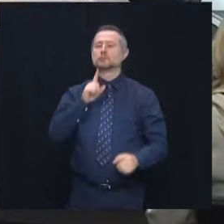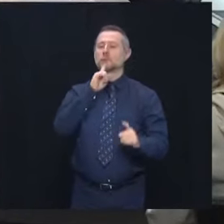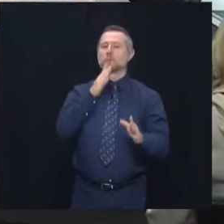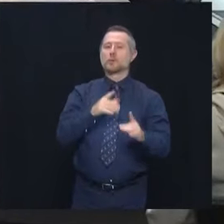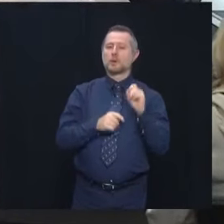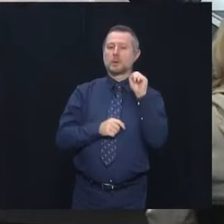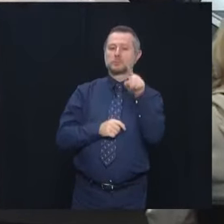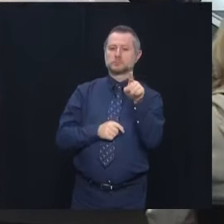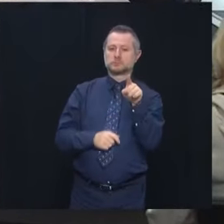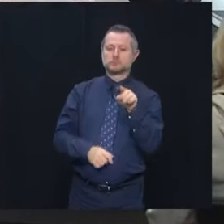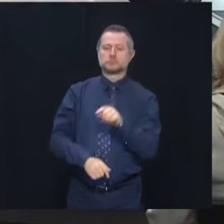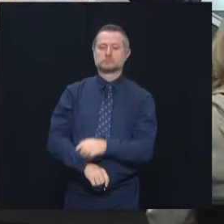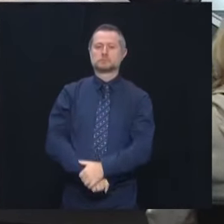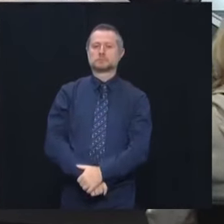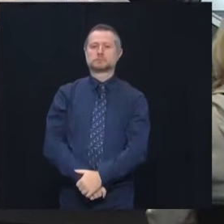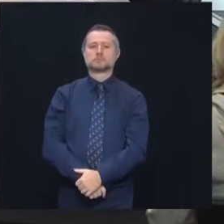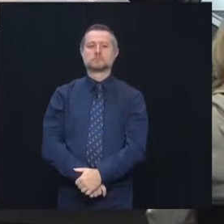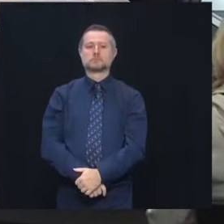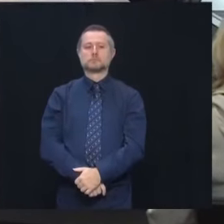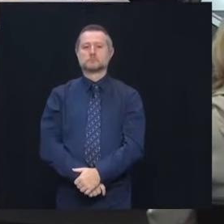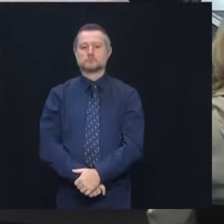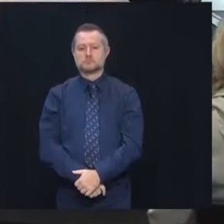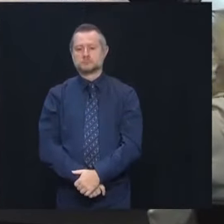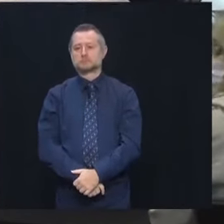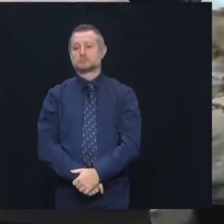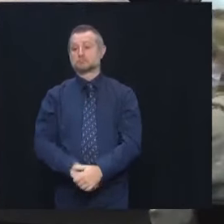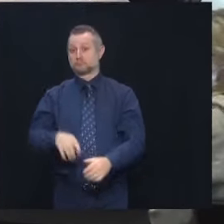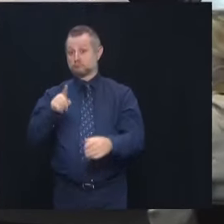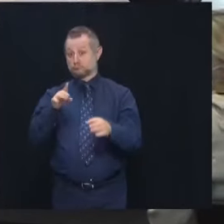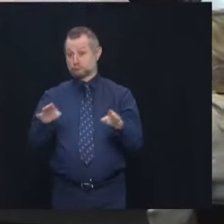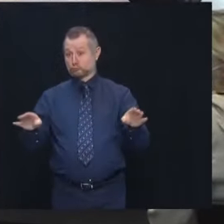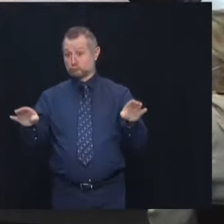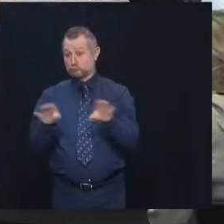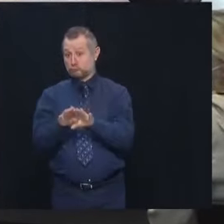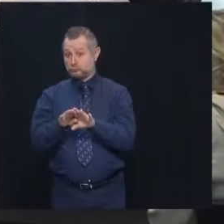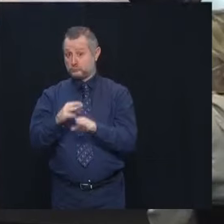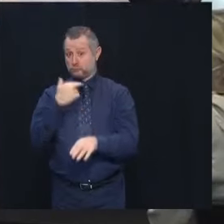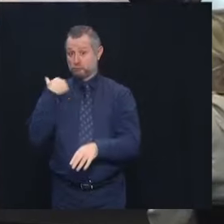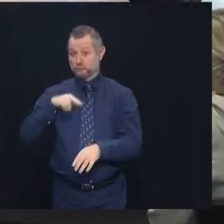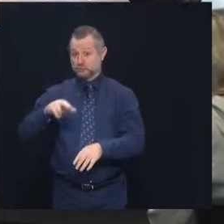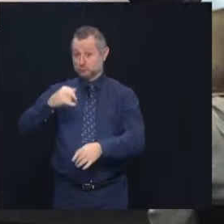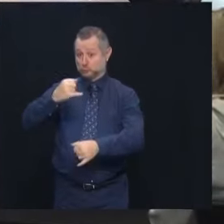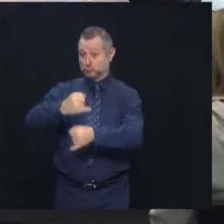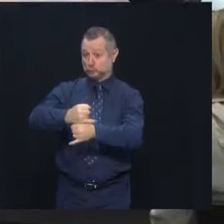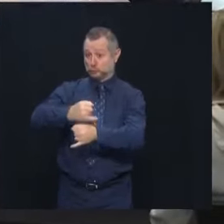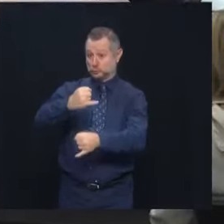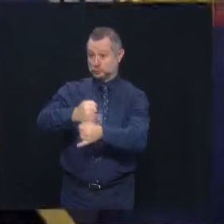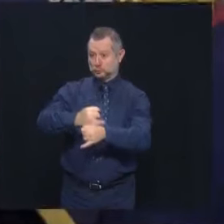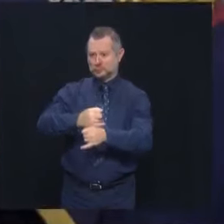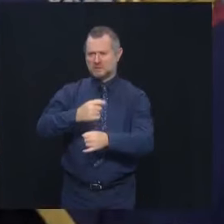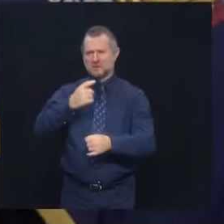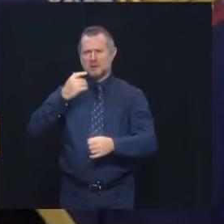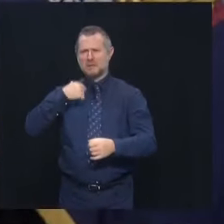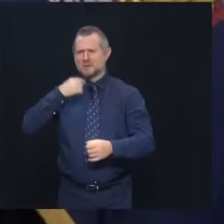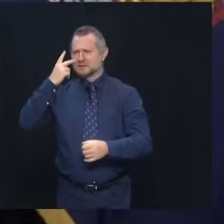authority to close down religious institutions if it came to that? Wasn't there a recent court order barring you from doing